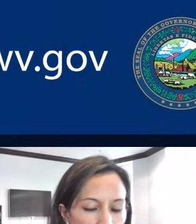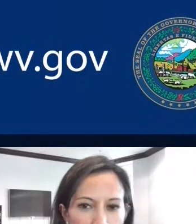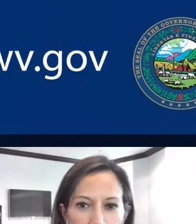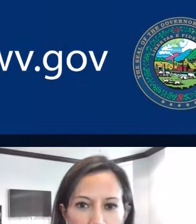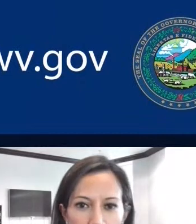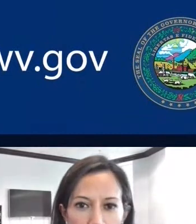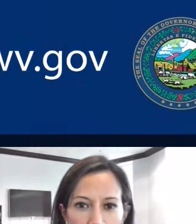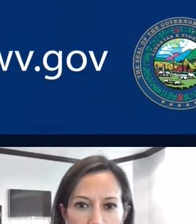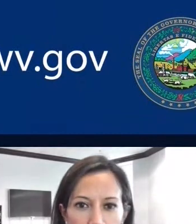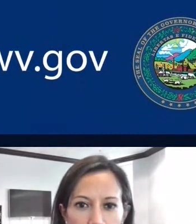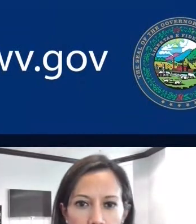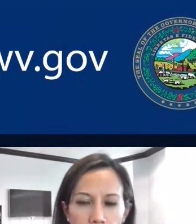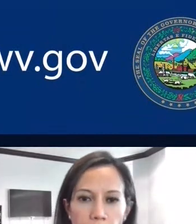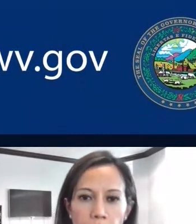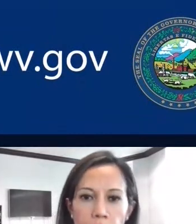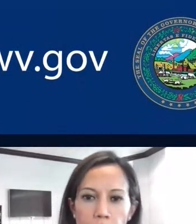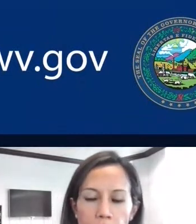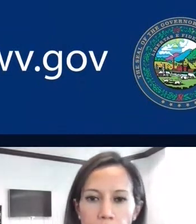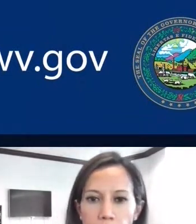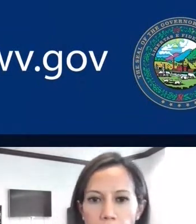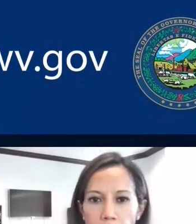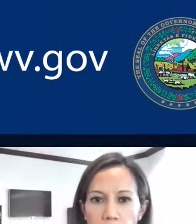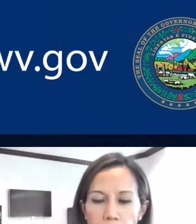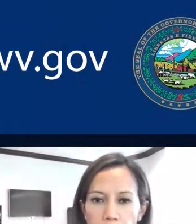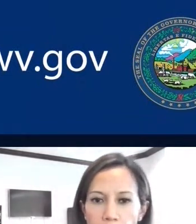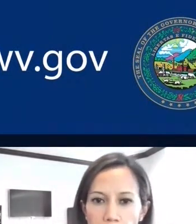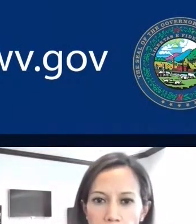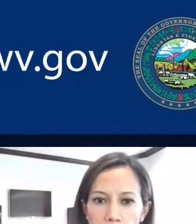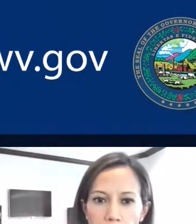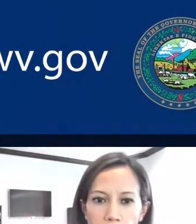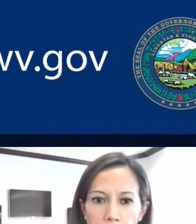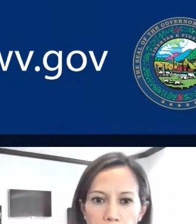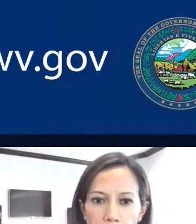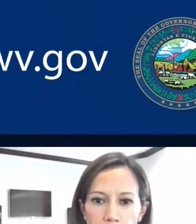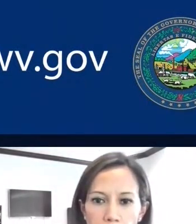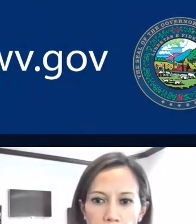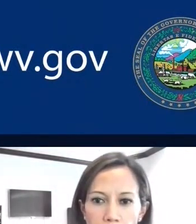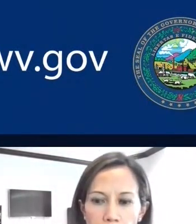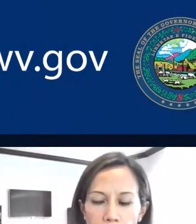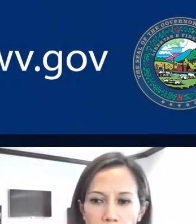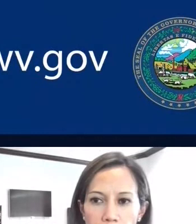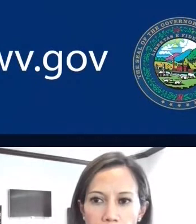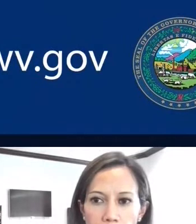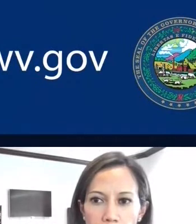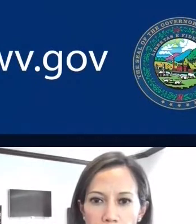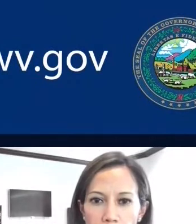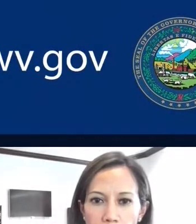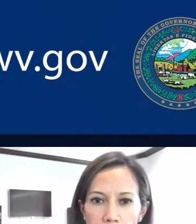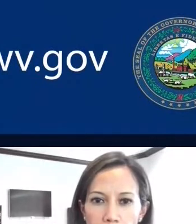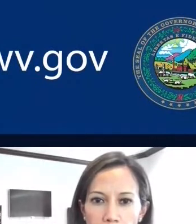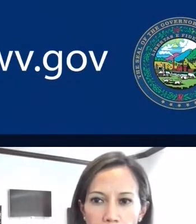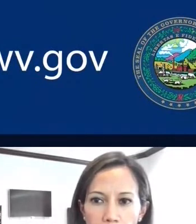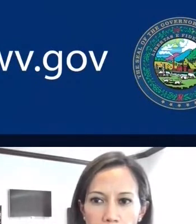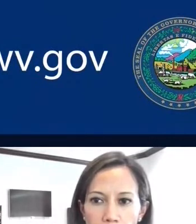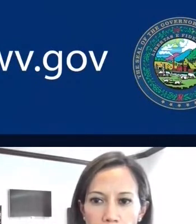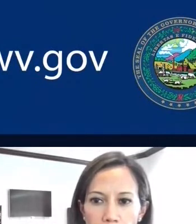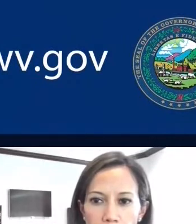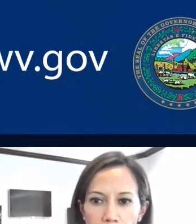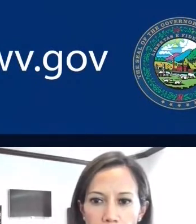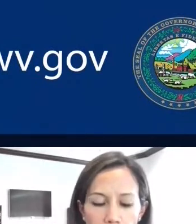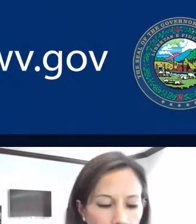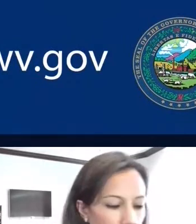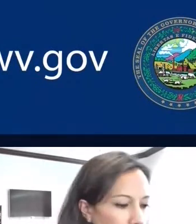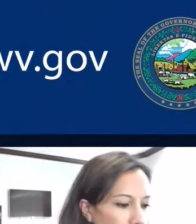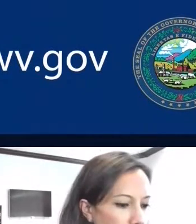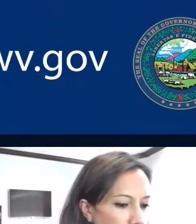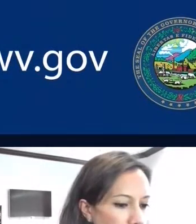that so many more people have decided not to get it? And I know I've asked you this before, but is there anything more